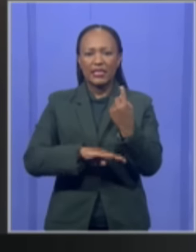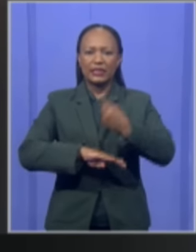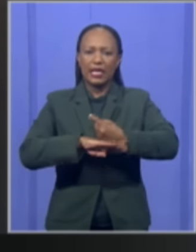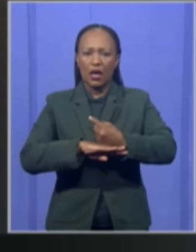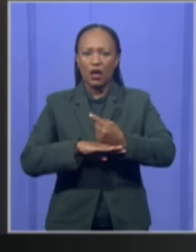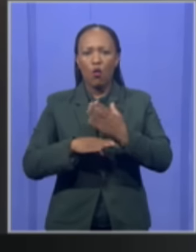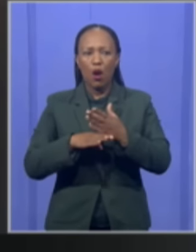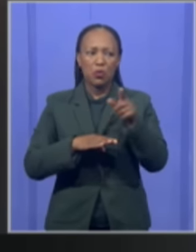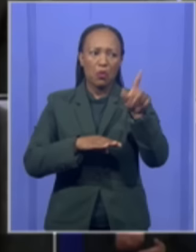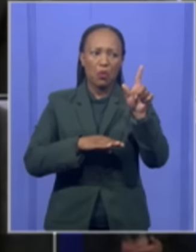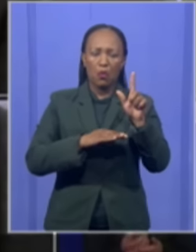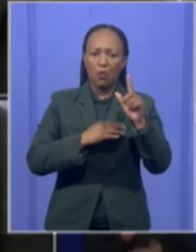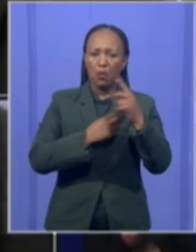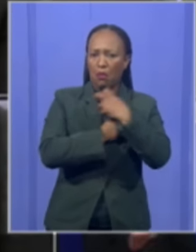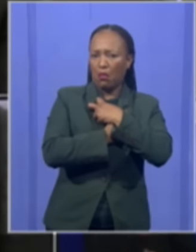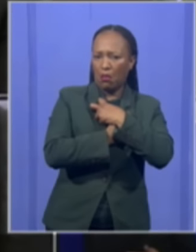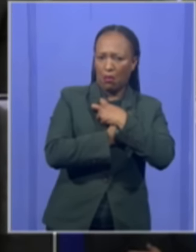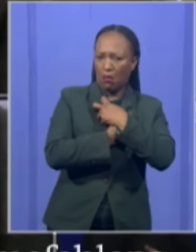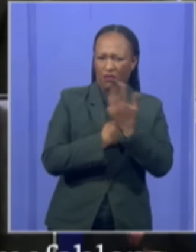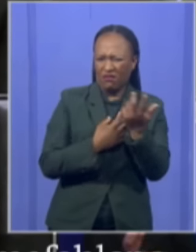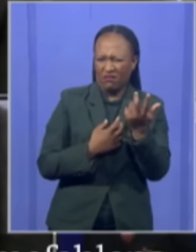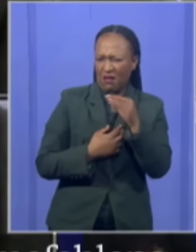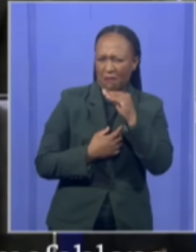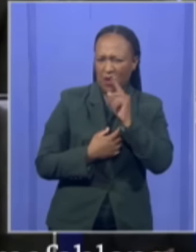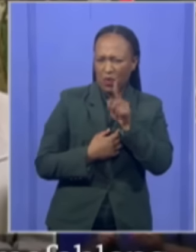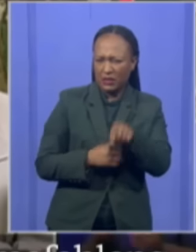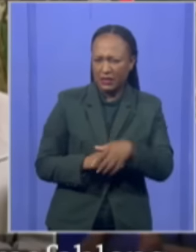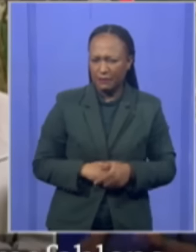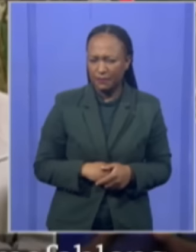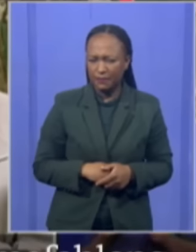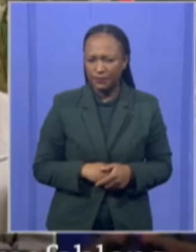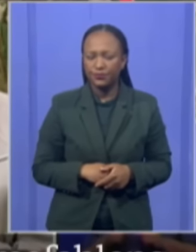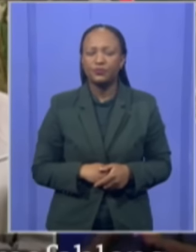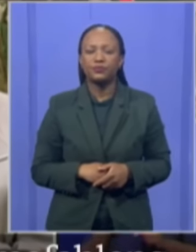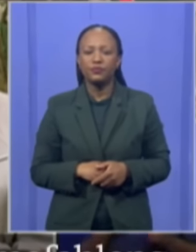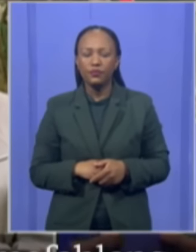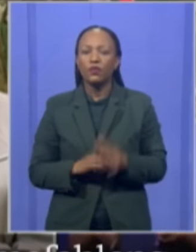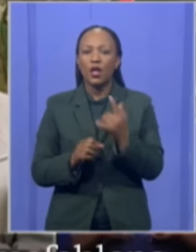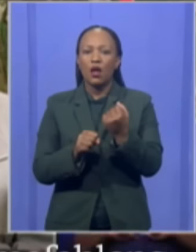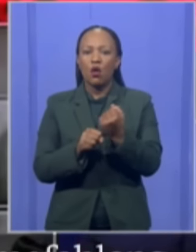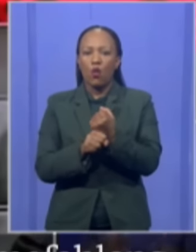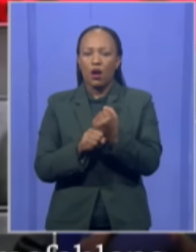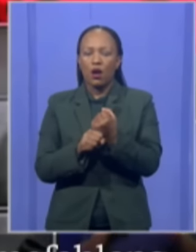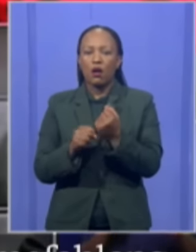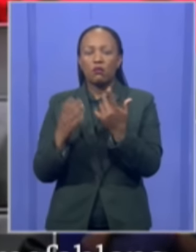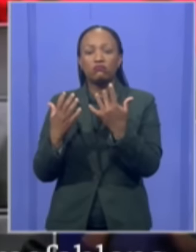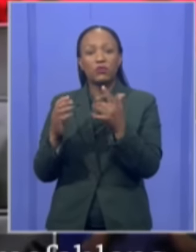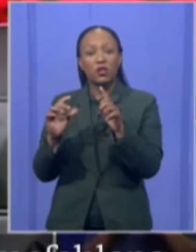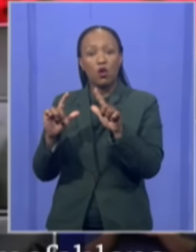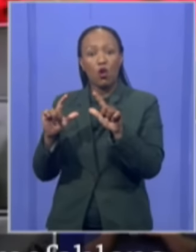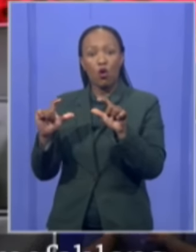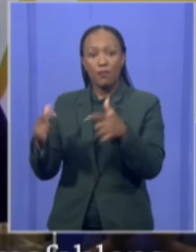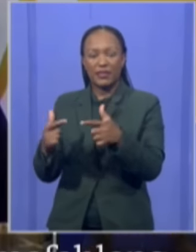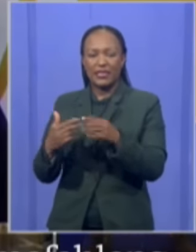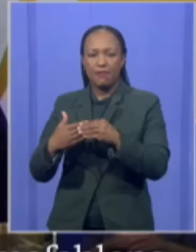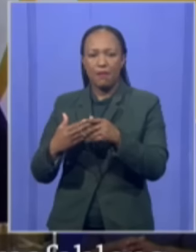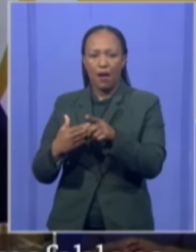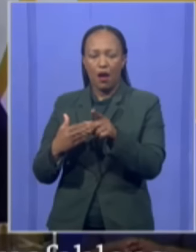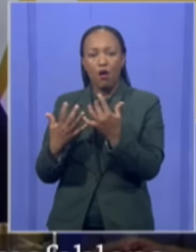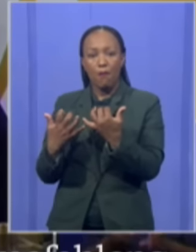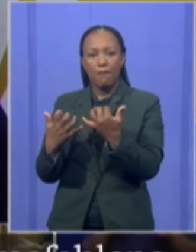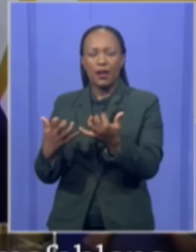you go on leave. What is that, Chairperson? Nako ya mošomo ya maloko a palamente a wa tla šetšanago le taba ye e tla